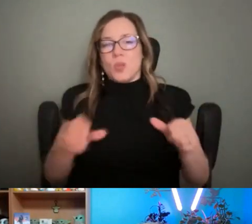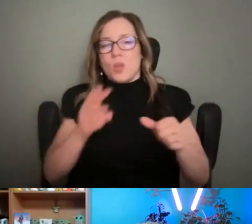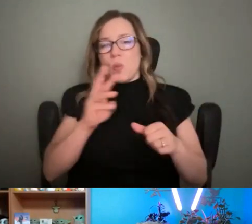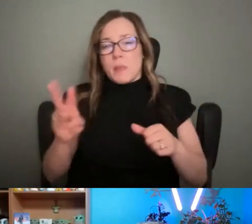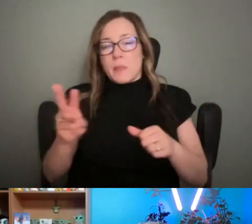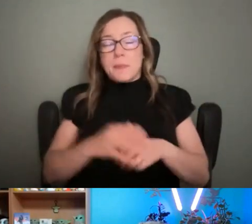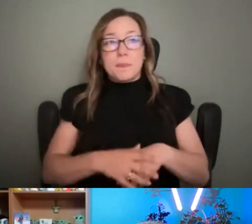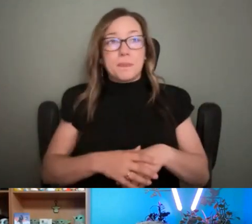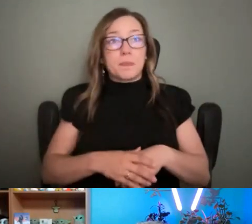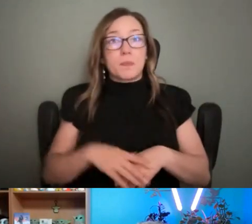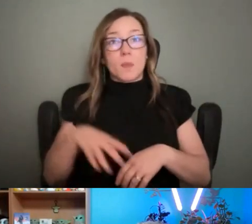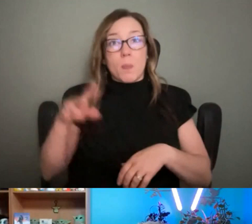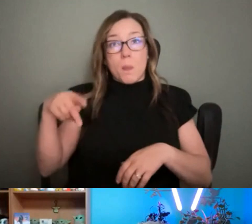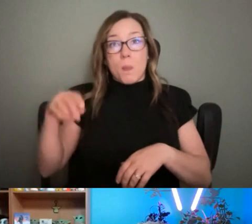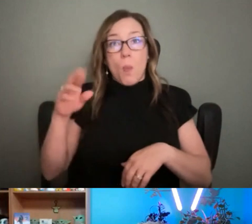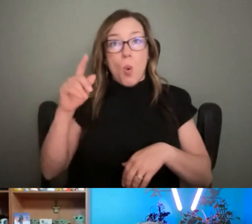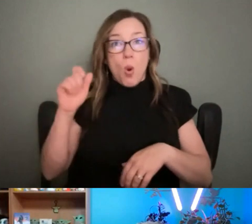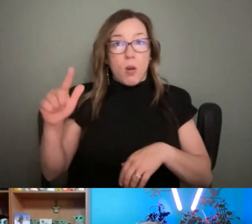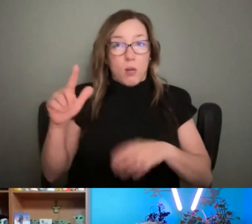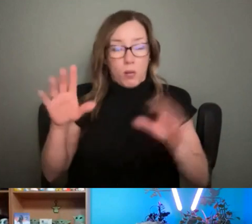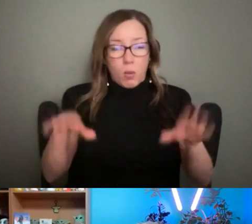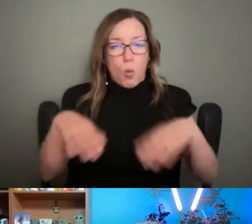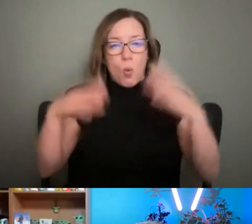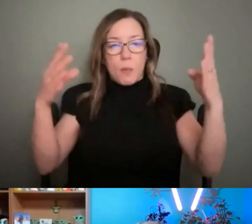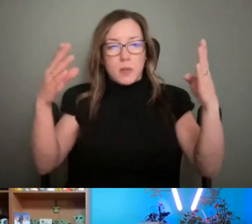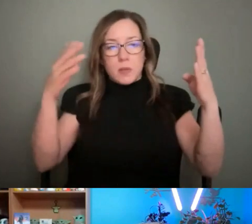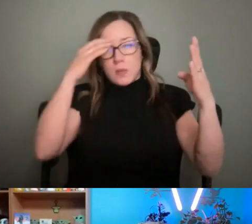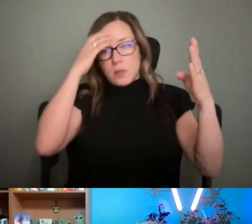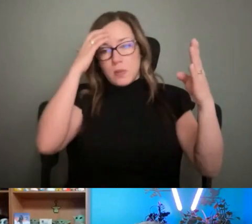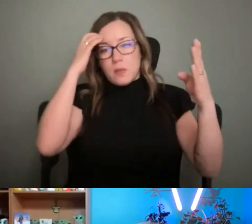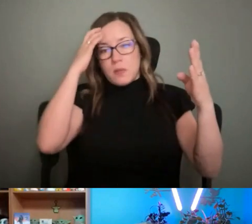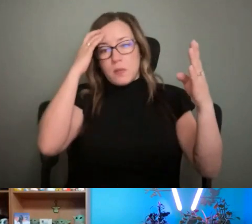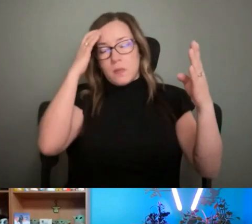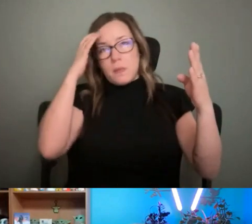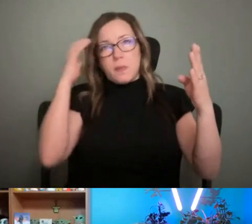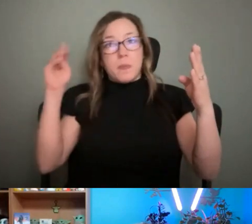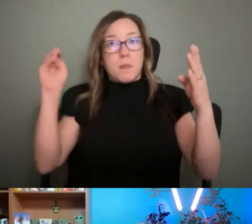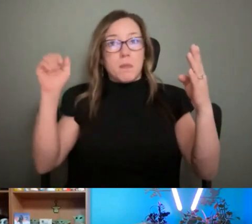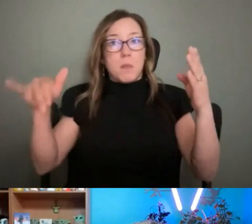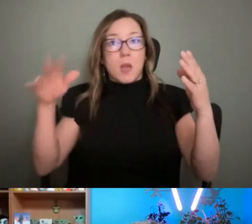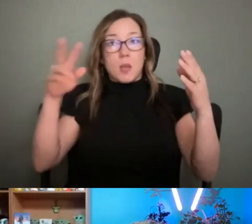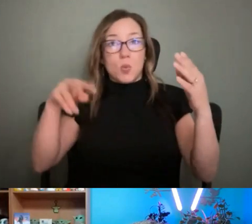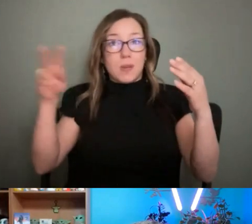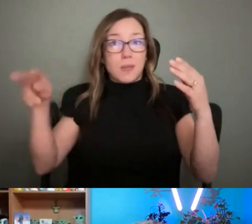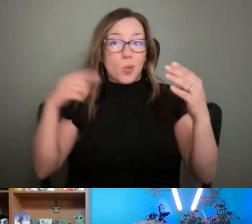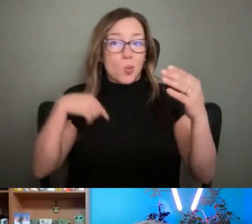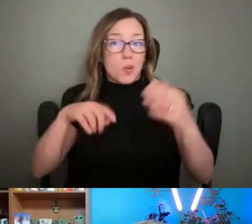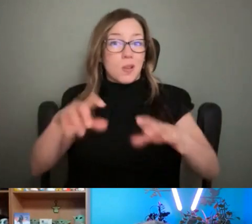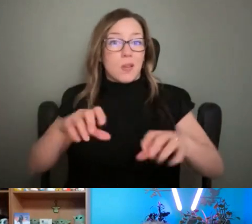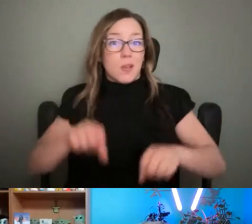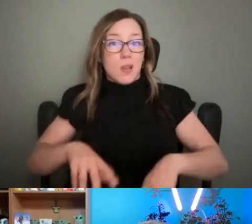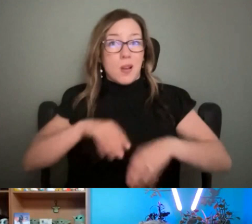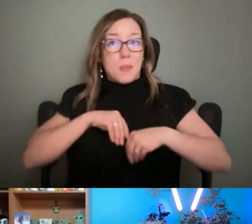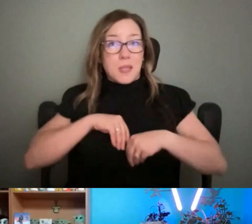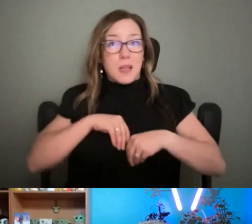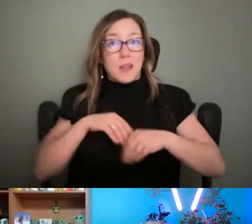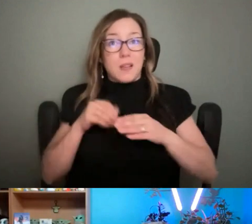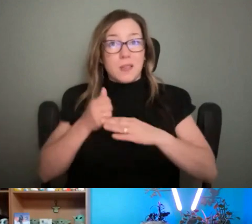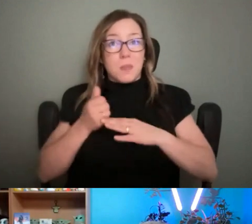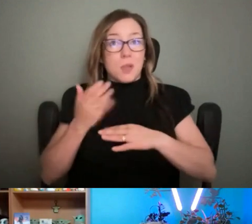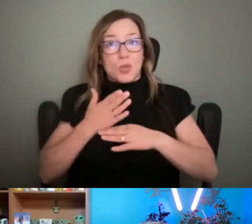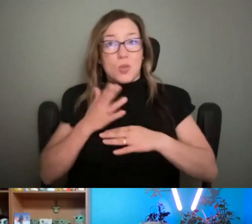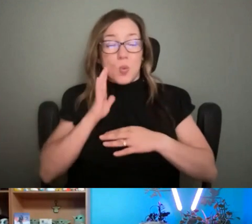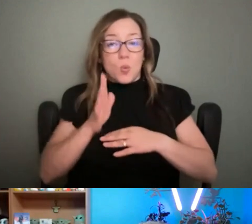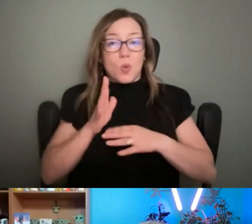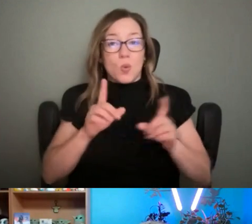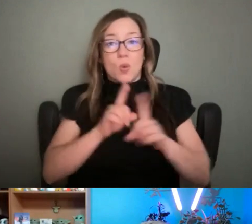the portal opens on May 22nd, where we can start accepting submissions, that will also be